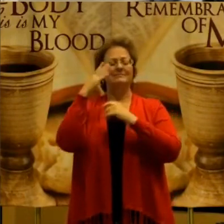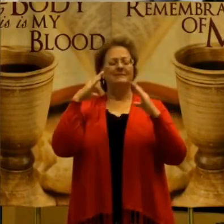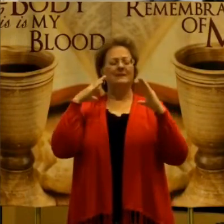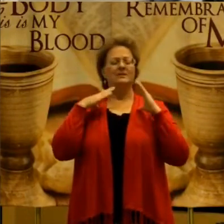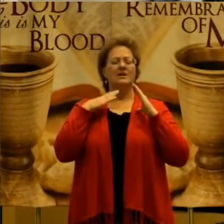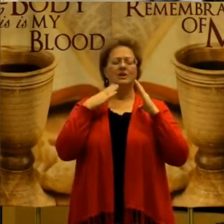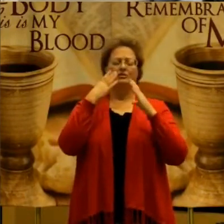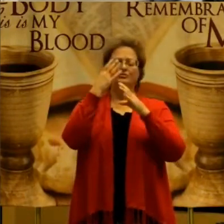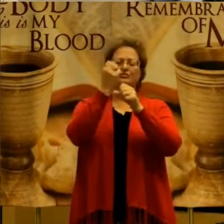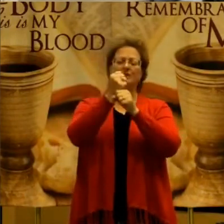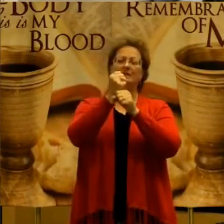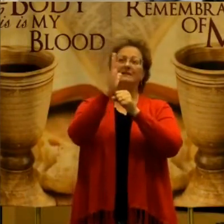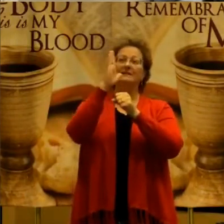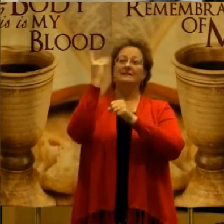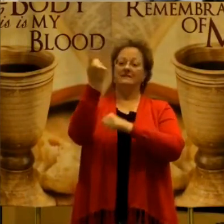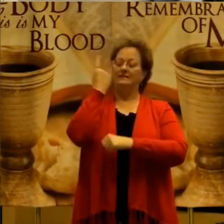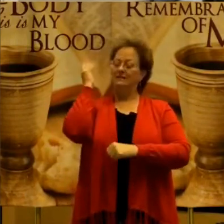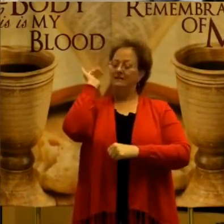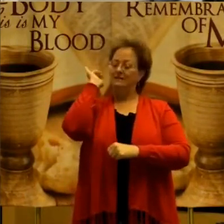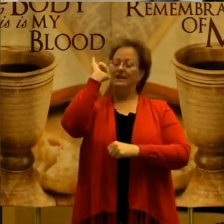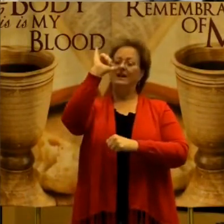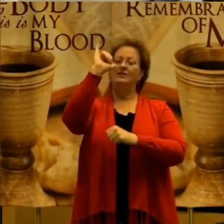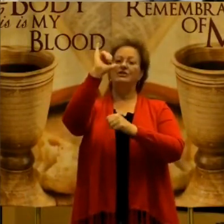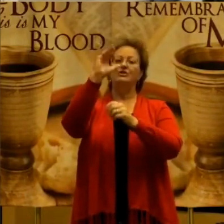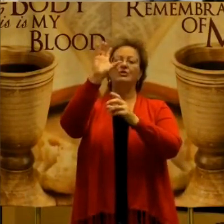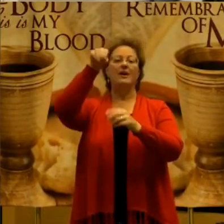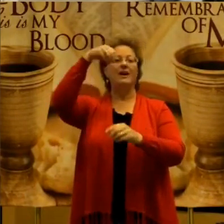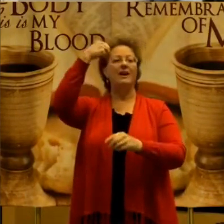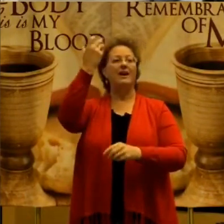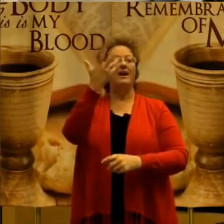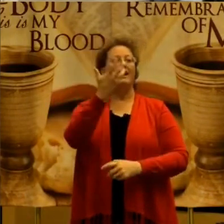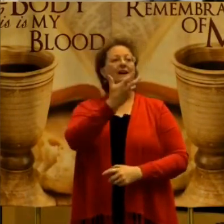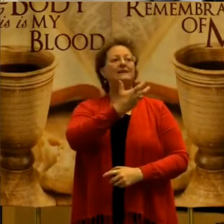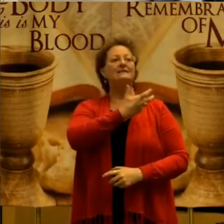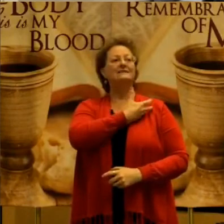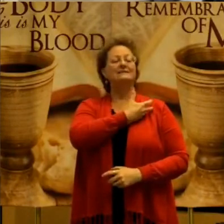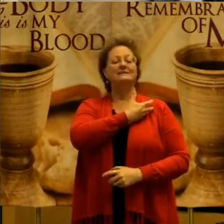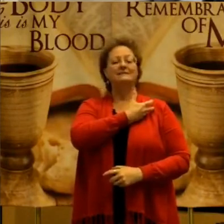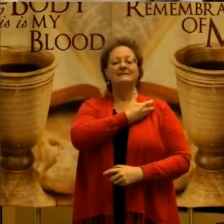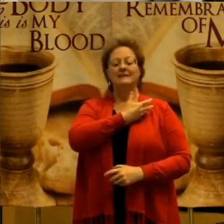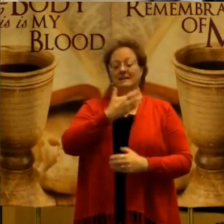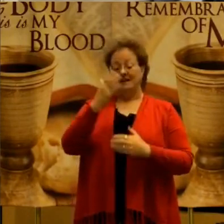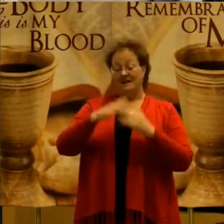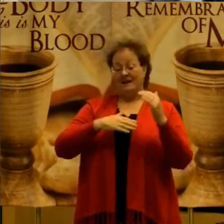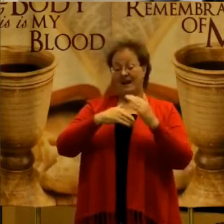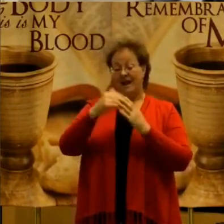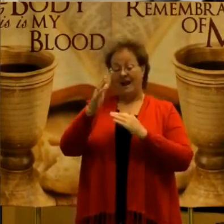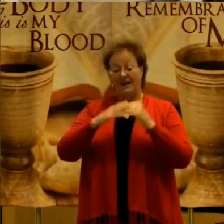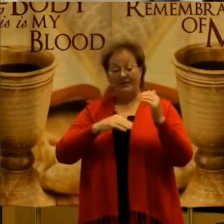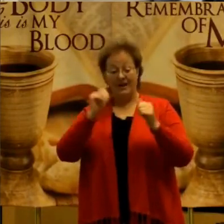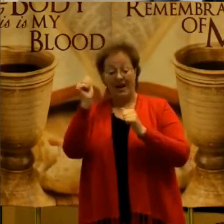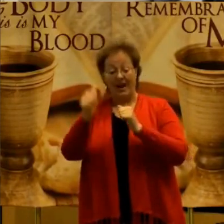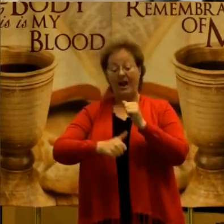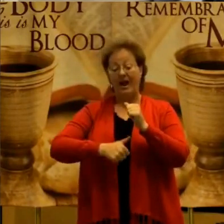face, I rest on His unchanging grace. Through